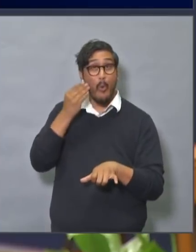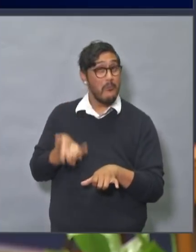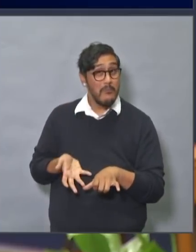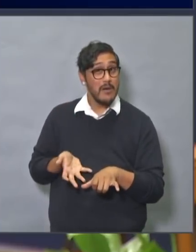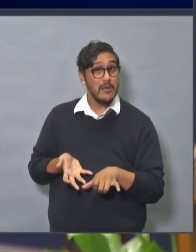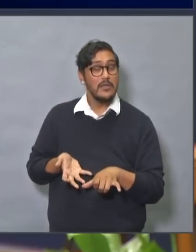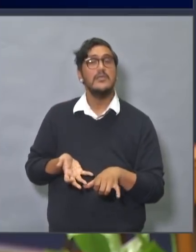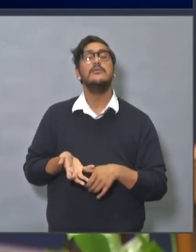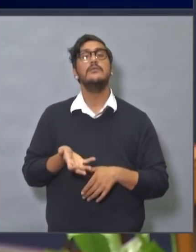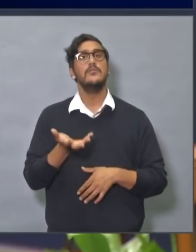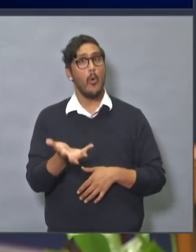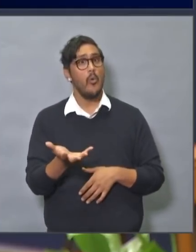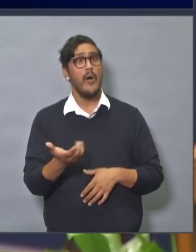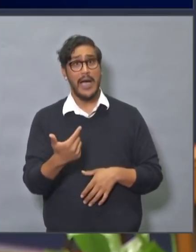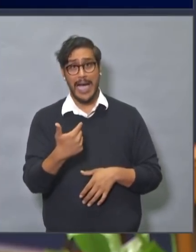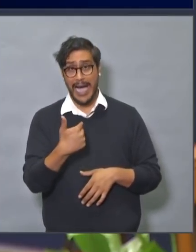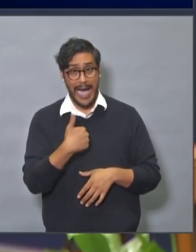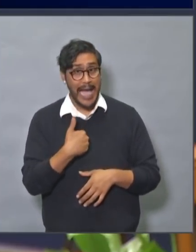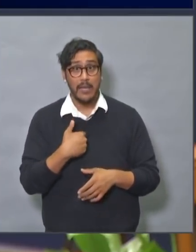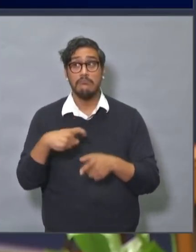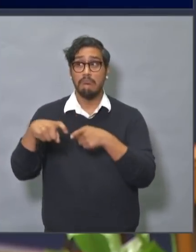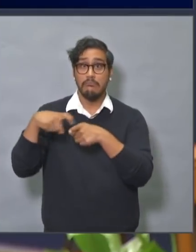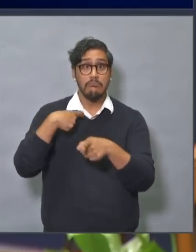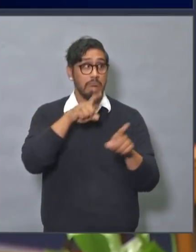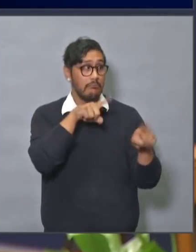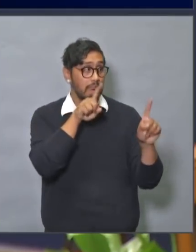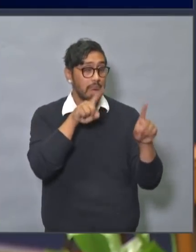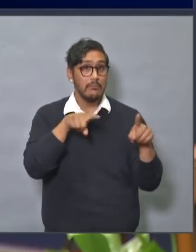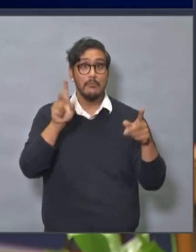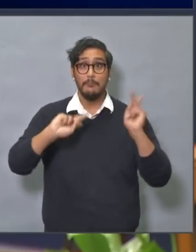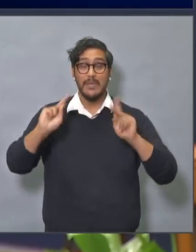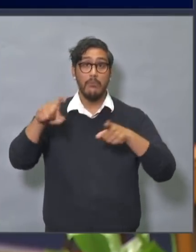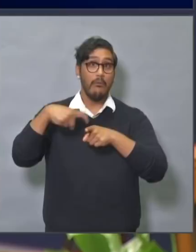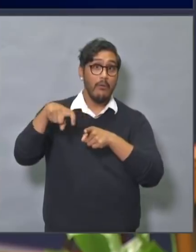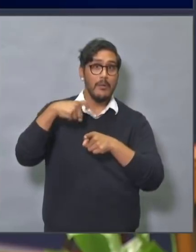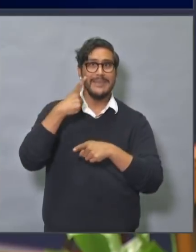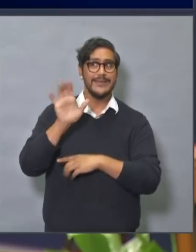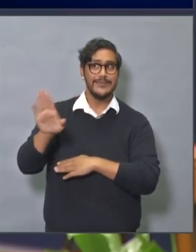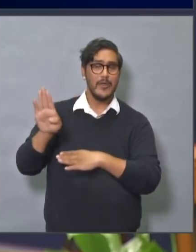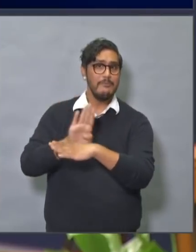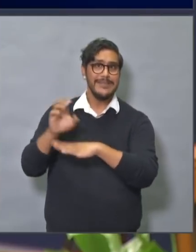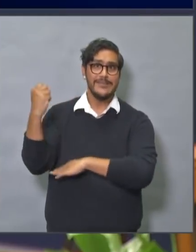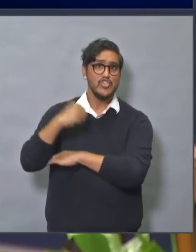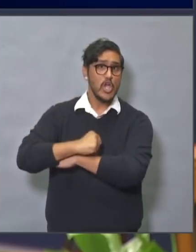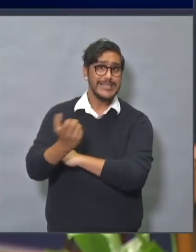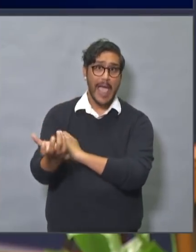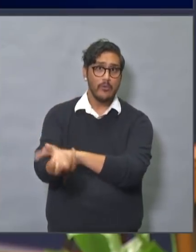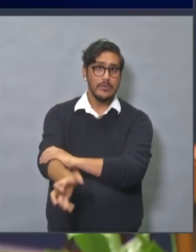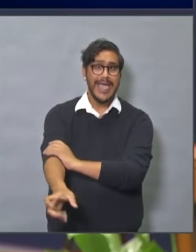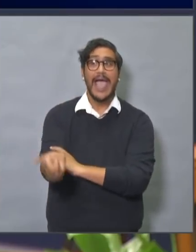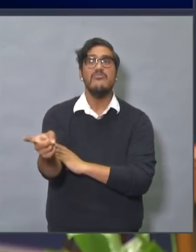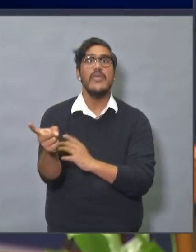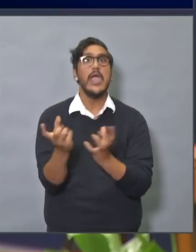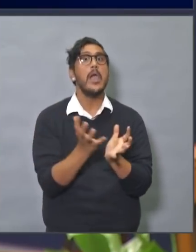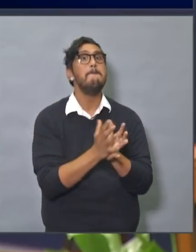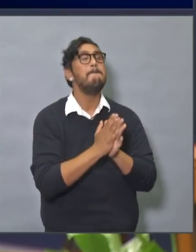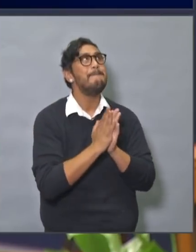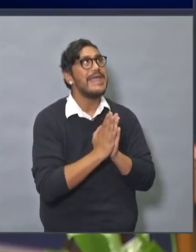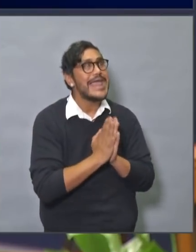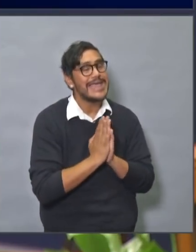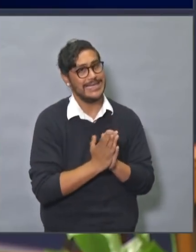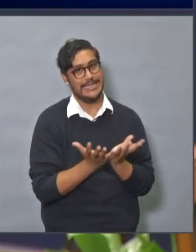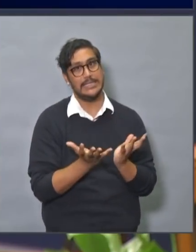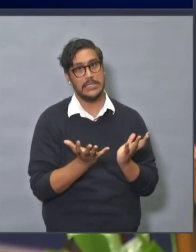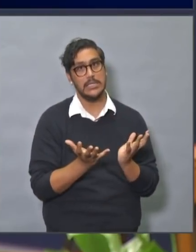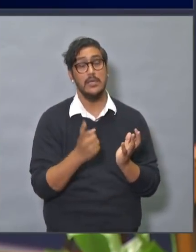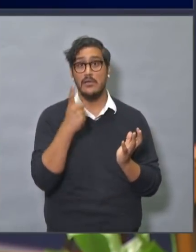quite frankly, I'm taking the phone calls from people in the community whose businesses are shut down, who are begging us